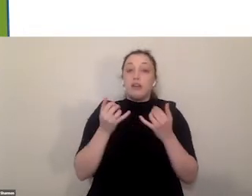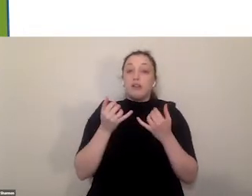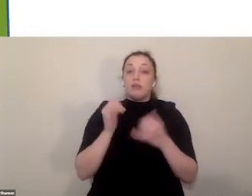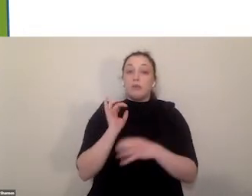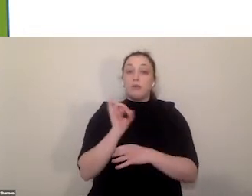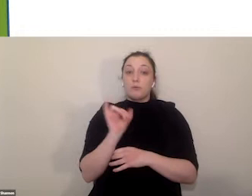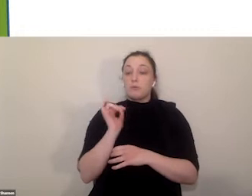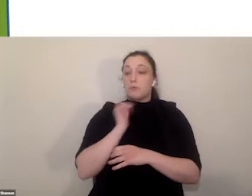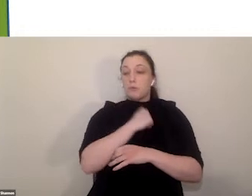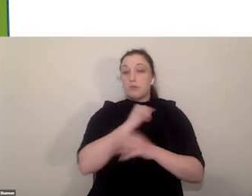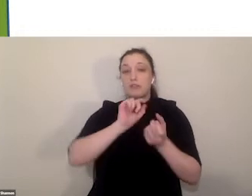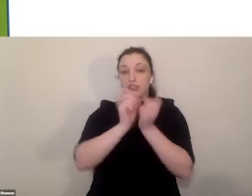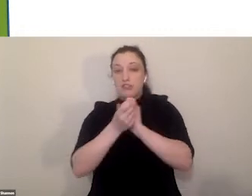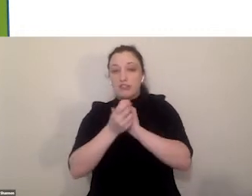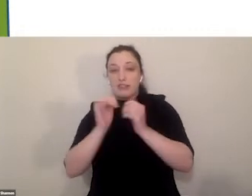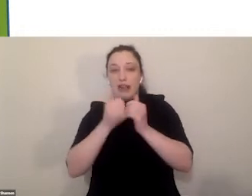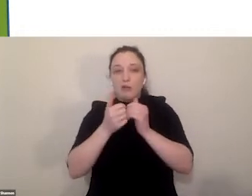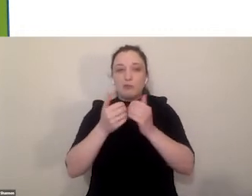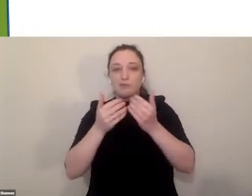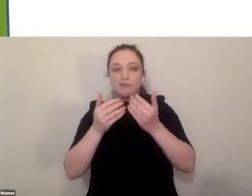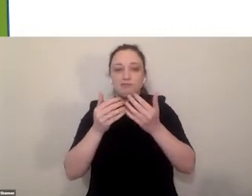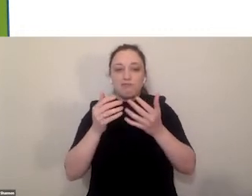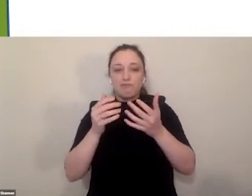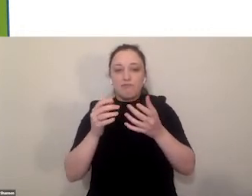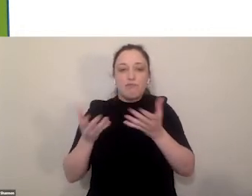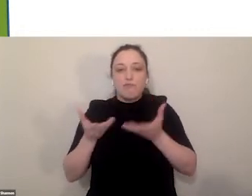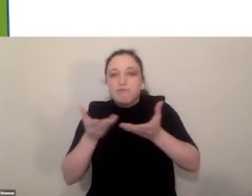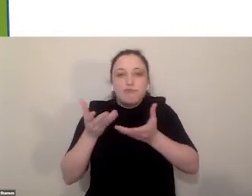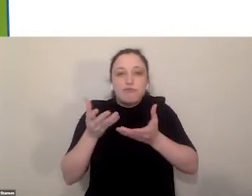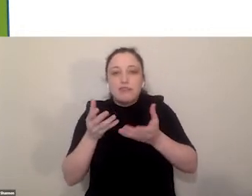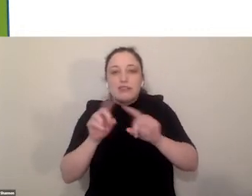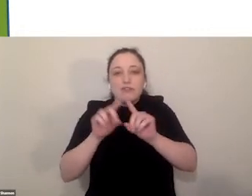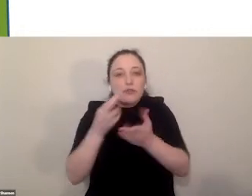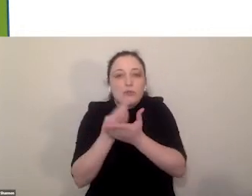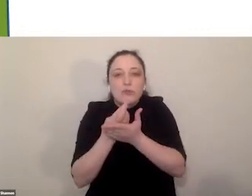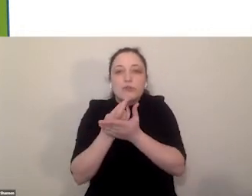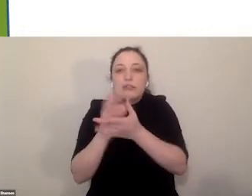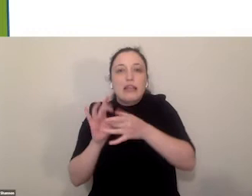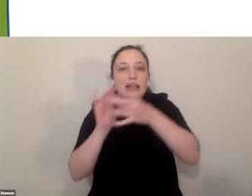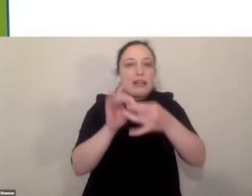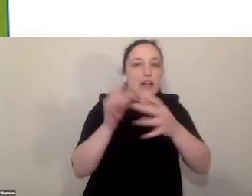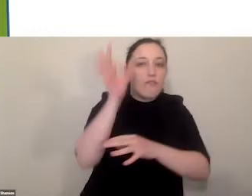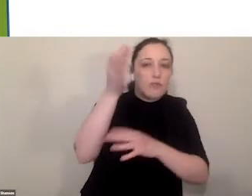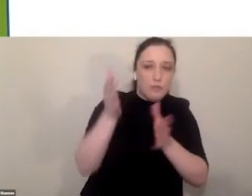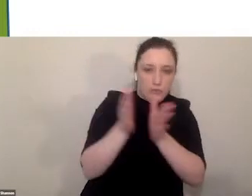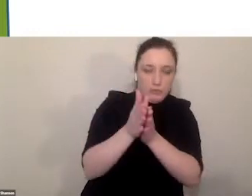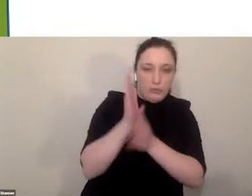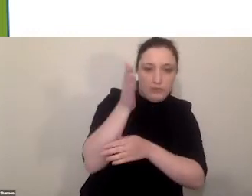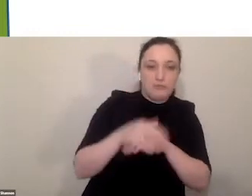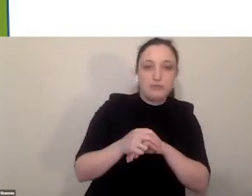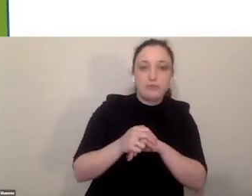going to be relevant going forward. So people can avail themselves of all of those webinars, whether it's being prepared